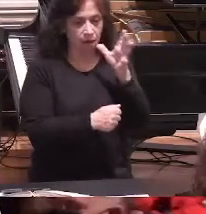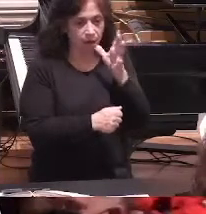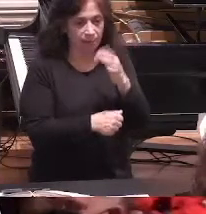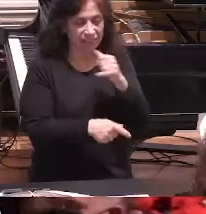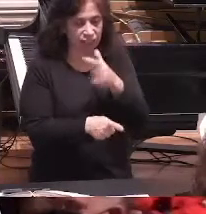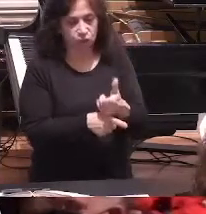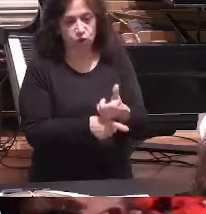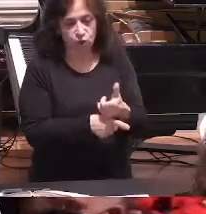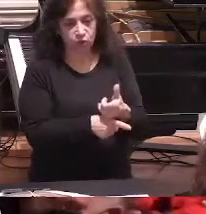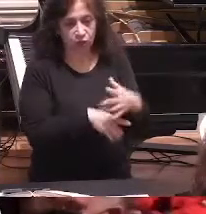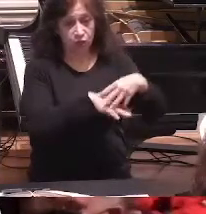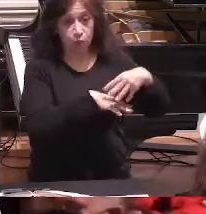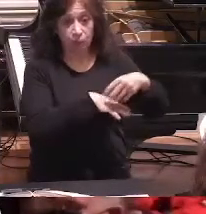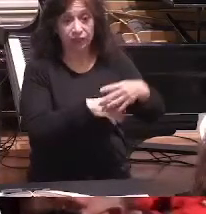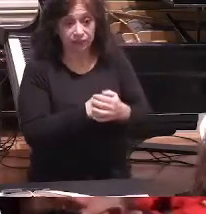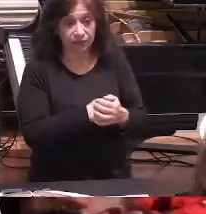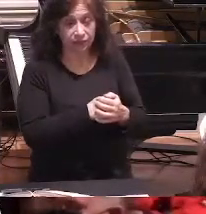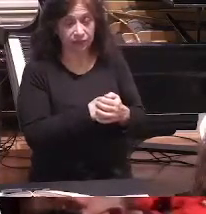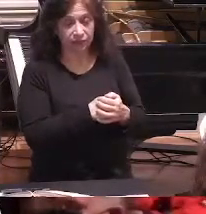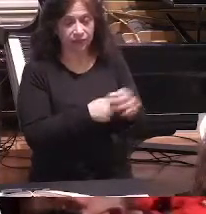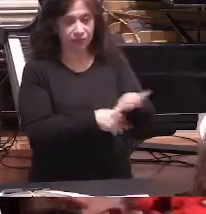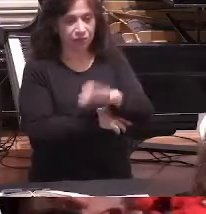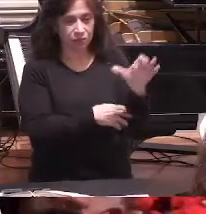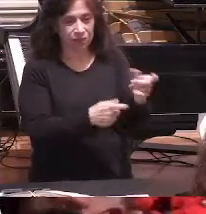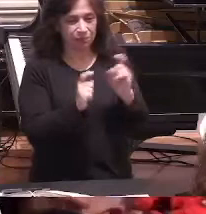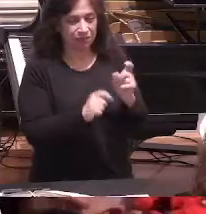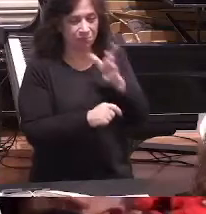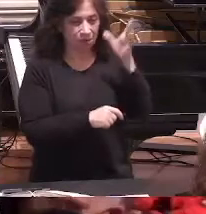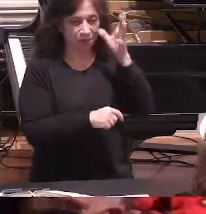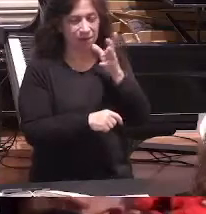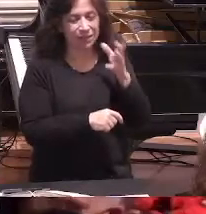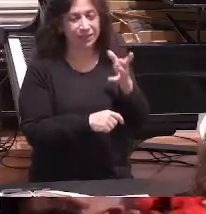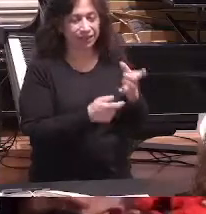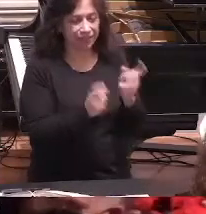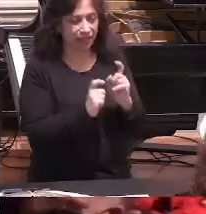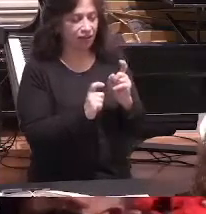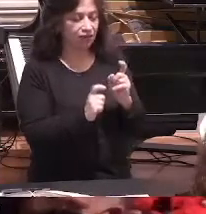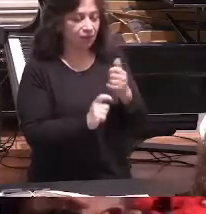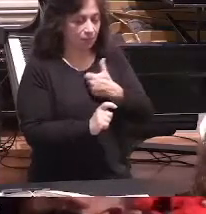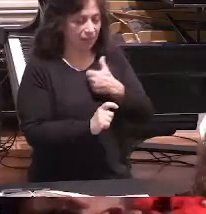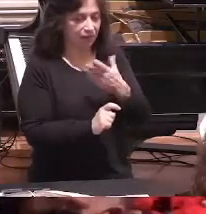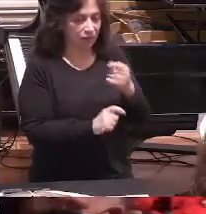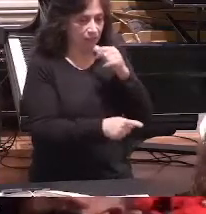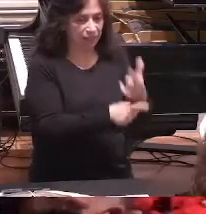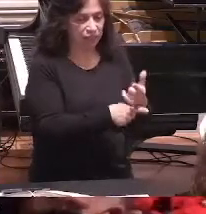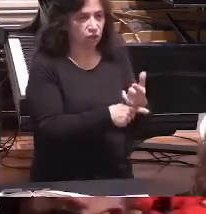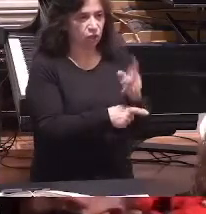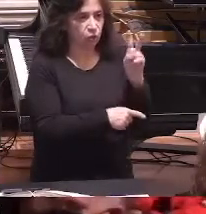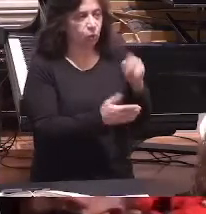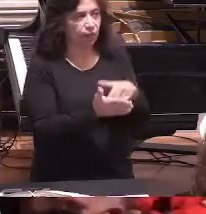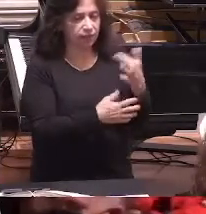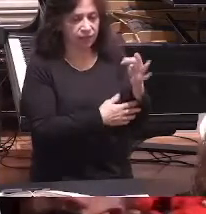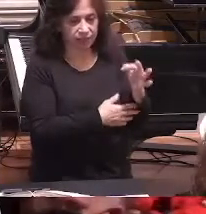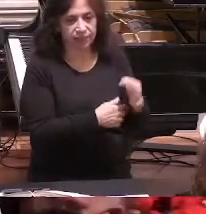sister in Sweden. A Christmas gift my parents gave to my sister and I in